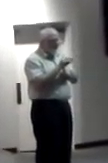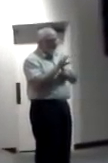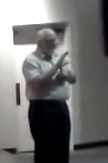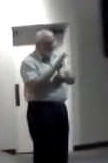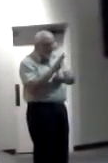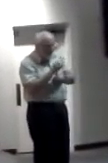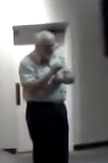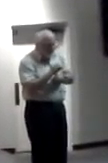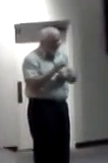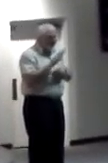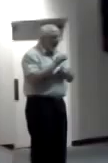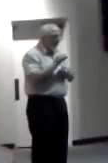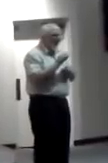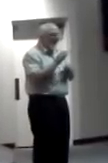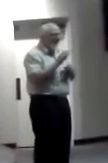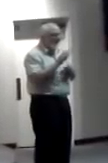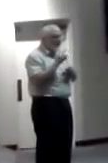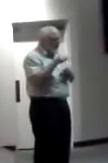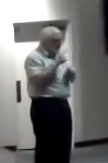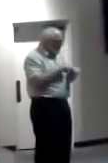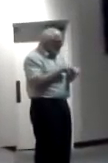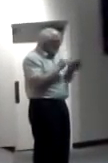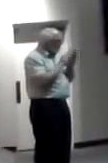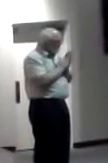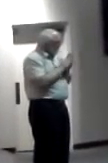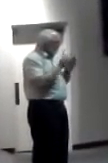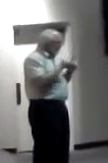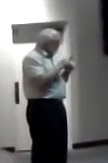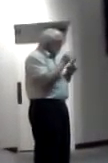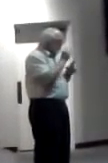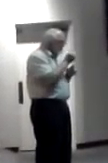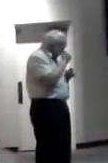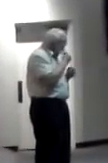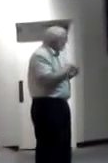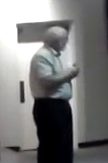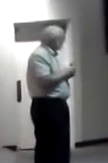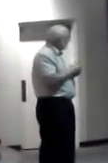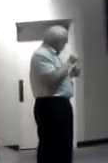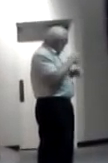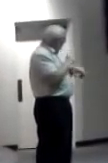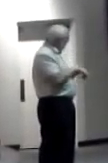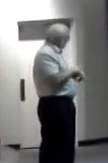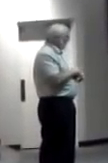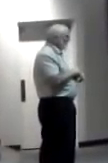you know, that the only time I ever did pray was when I was about to eat something.